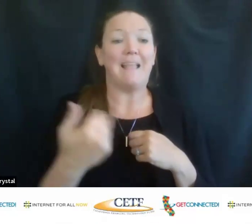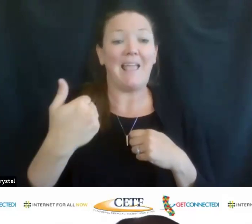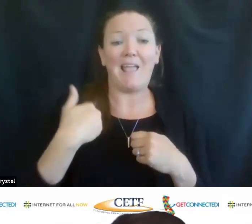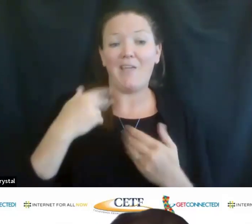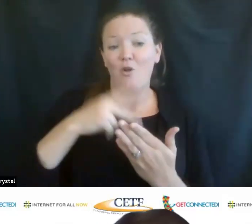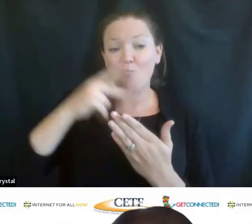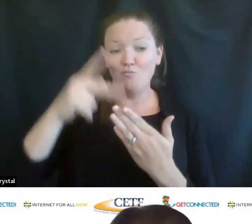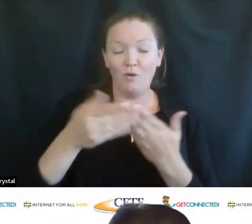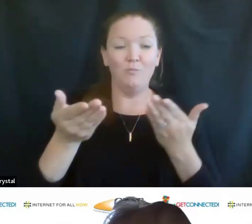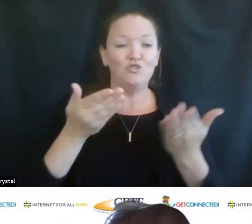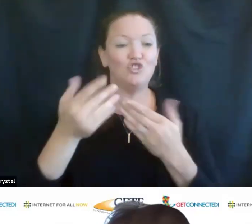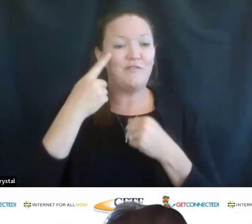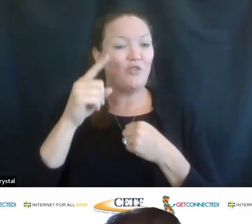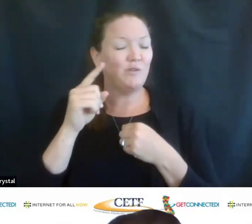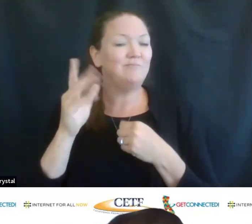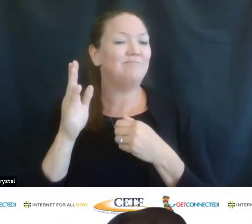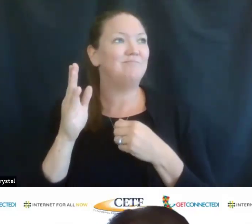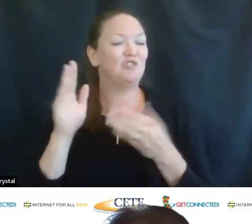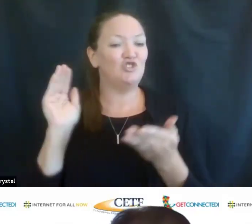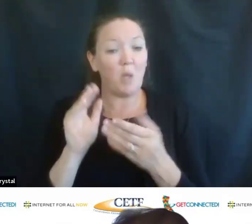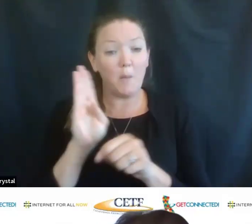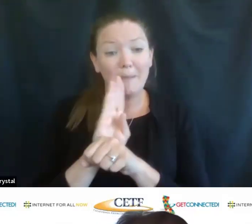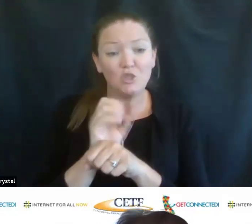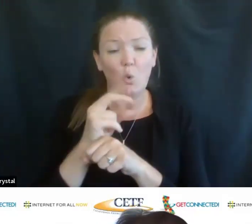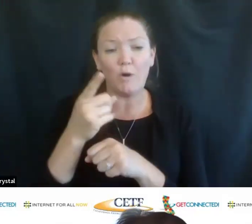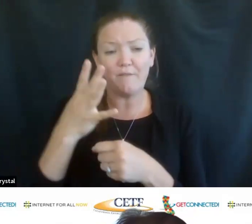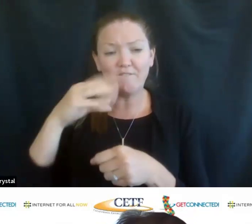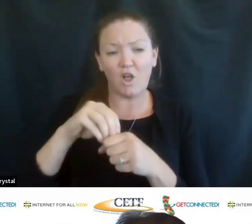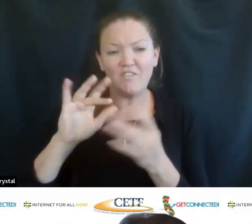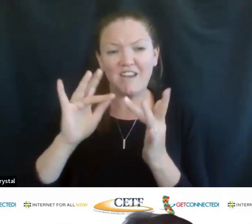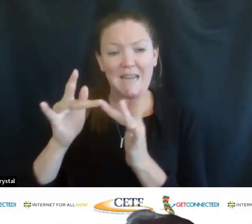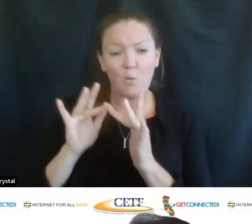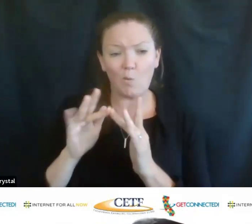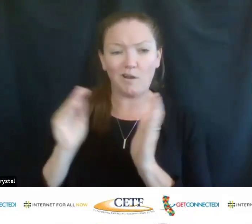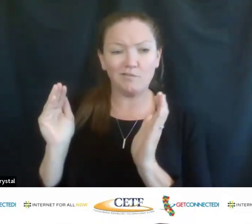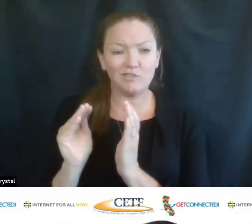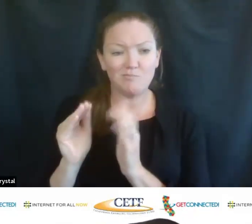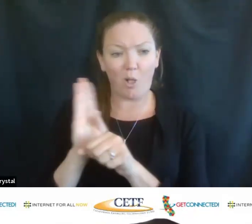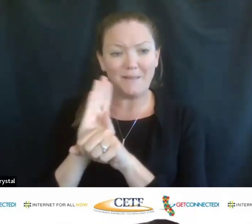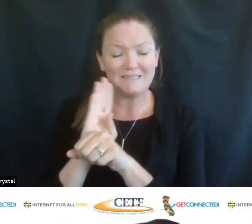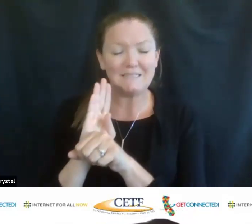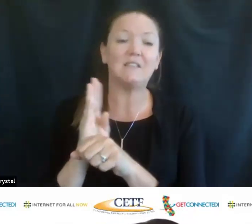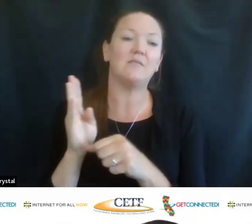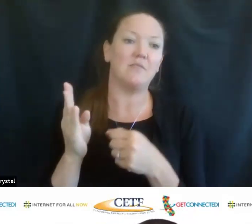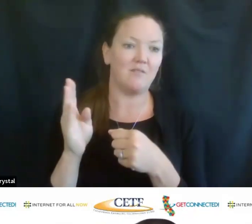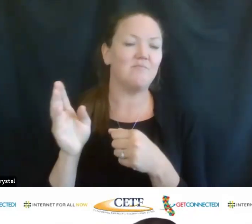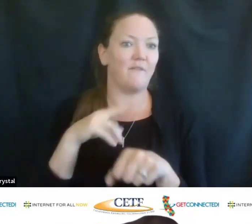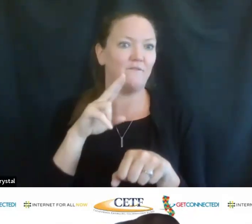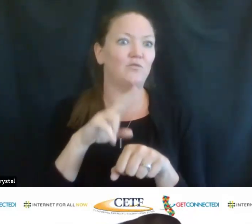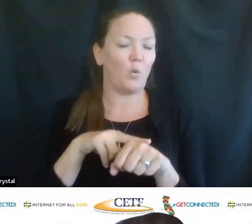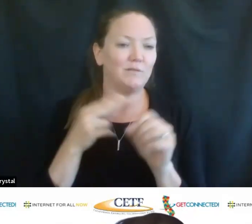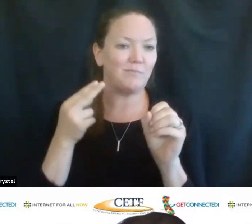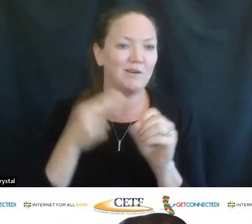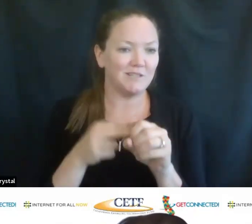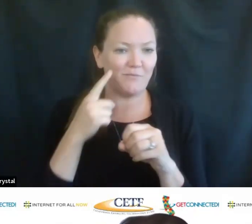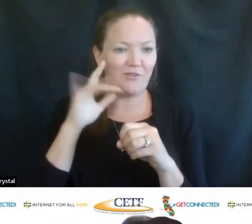that serves small businesses, or you're part of a network of small businesses, then of course participate also in